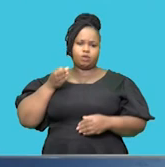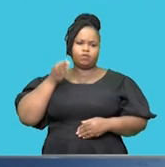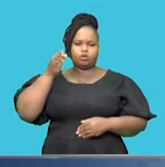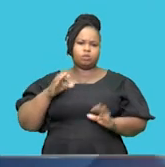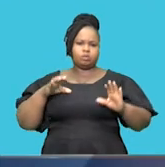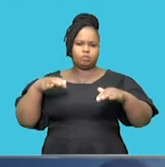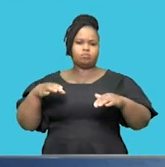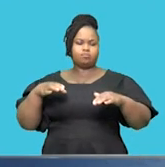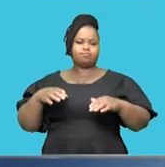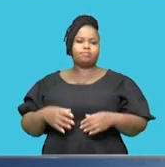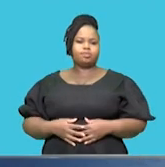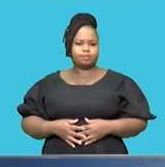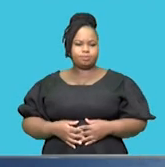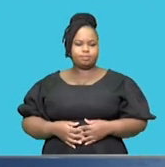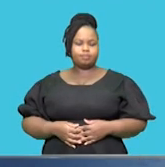cultural landscape.